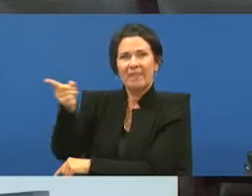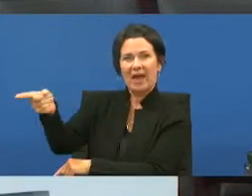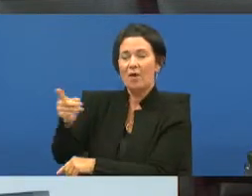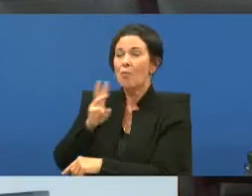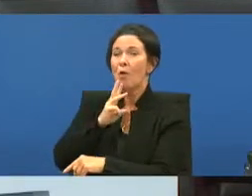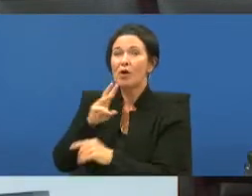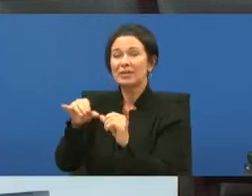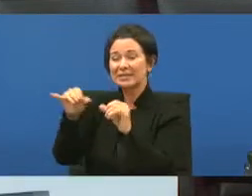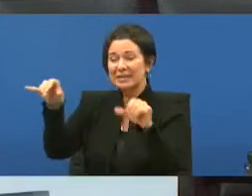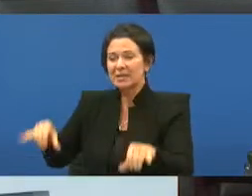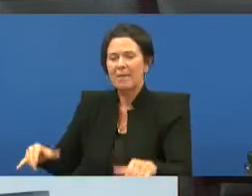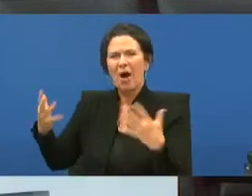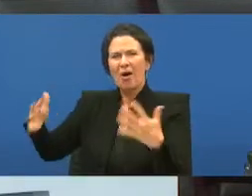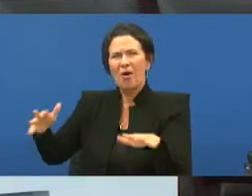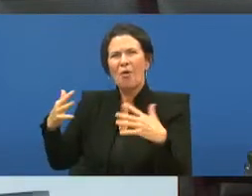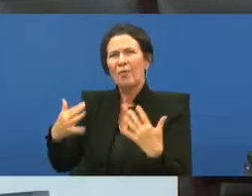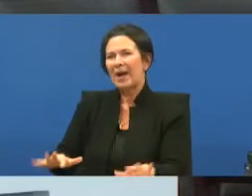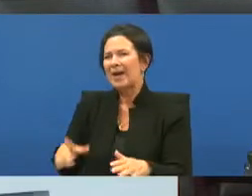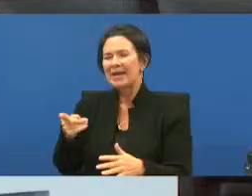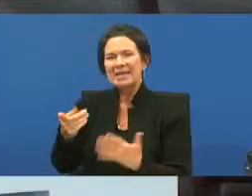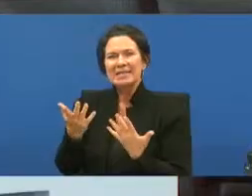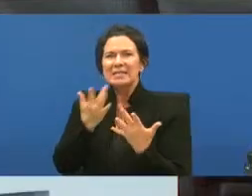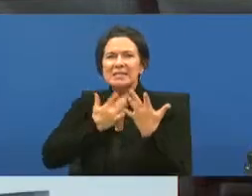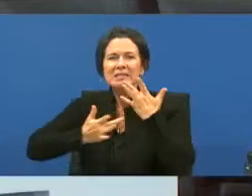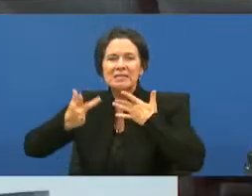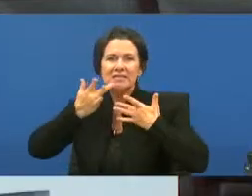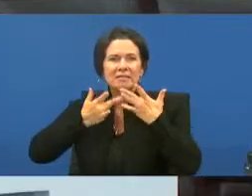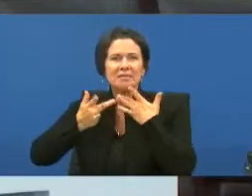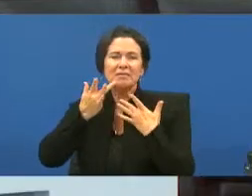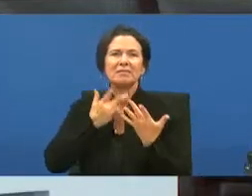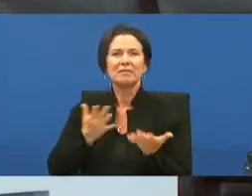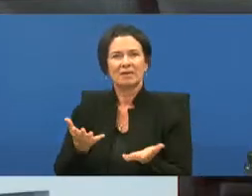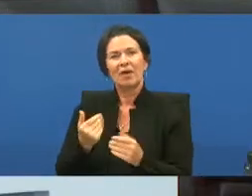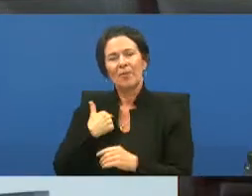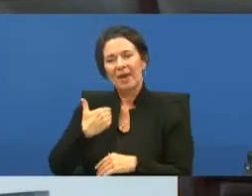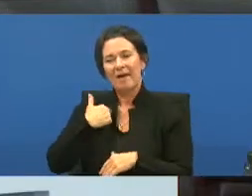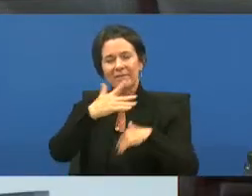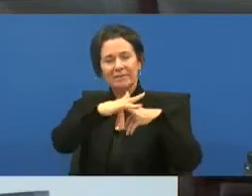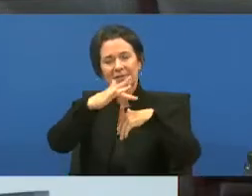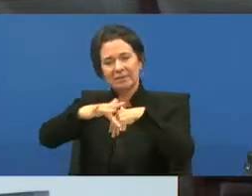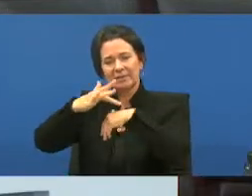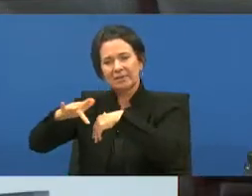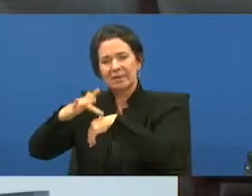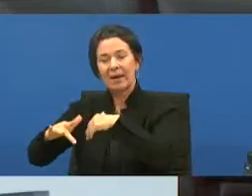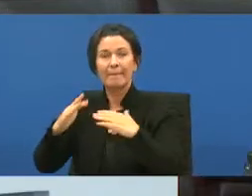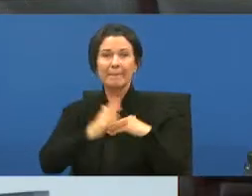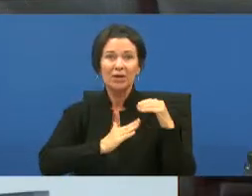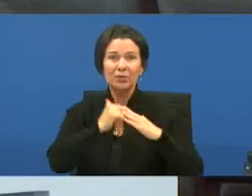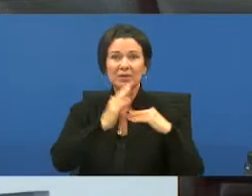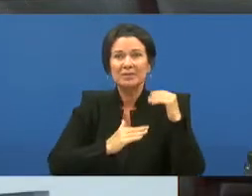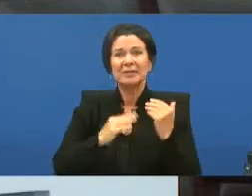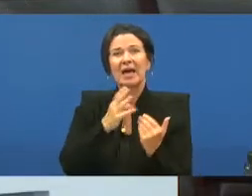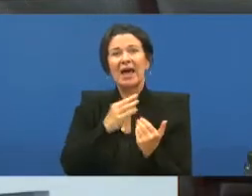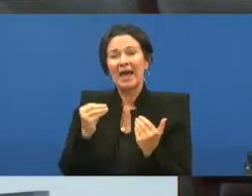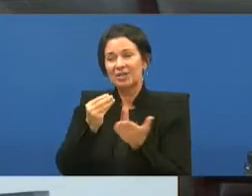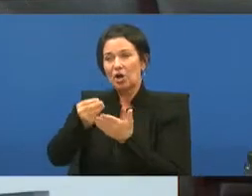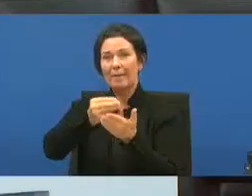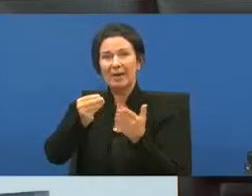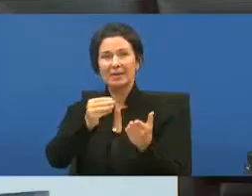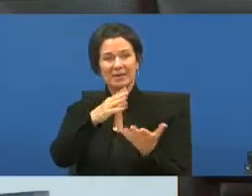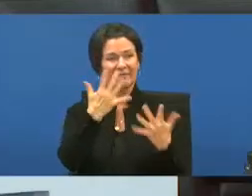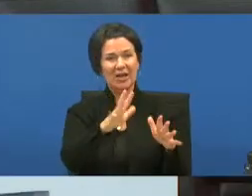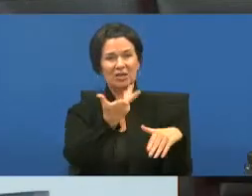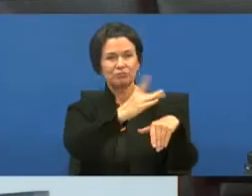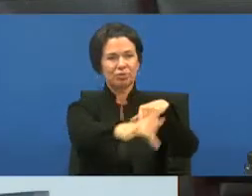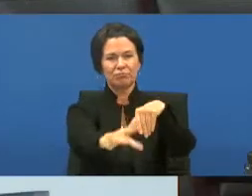already stretched thin, and nearby we have vacant shopping centers and empty buildings. That doesn't suggest this area is ready for more